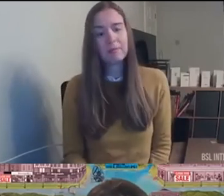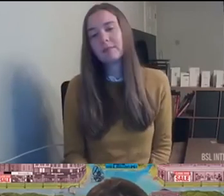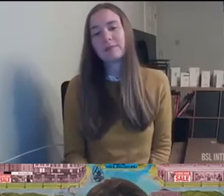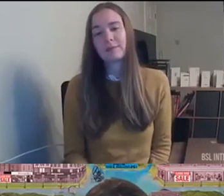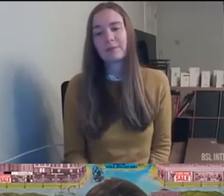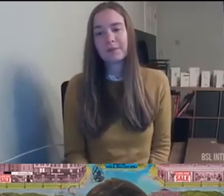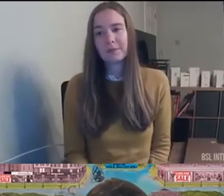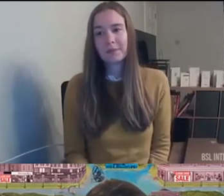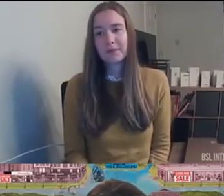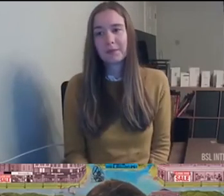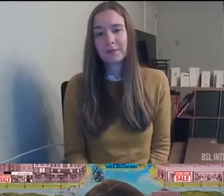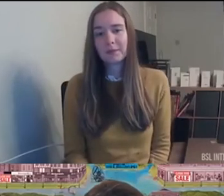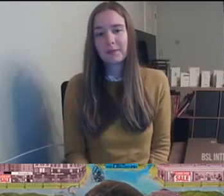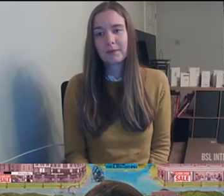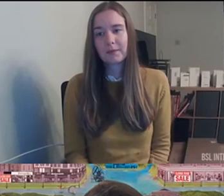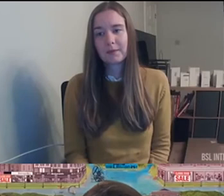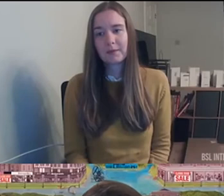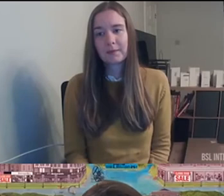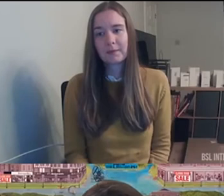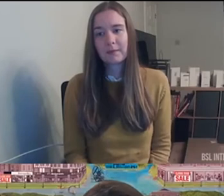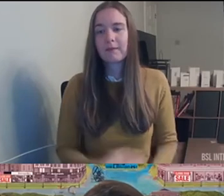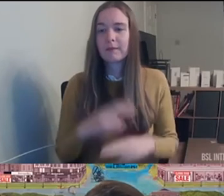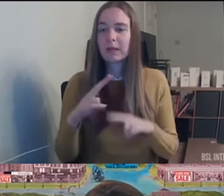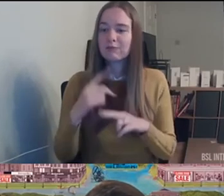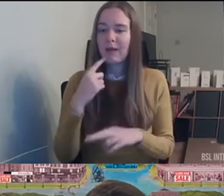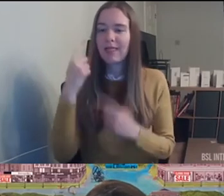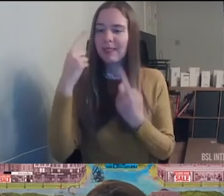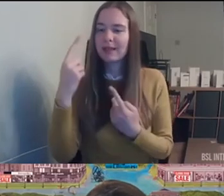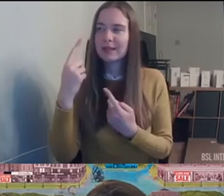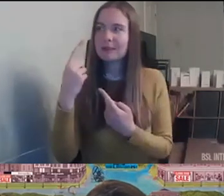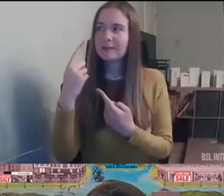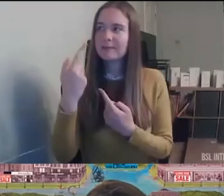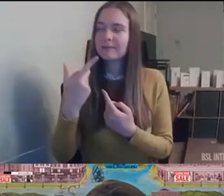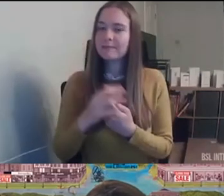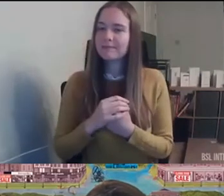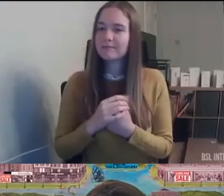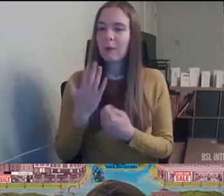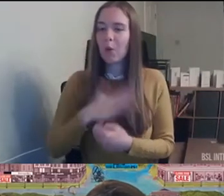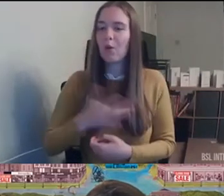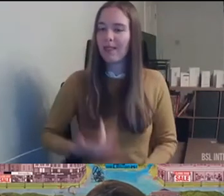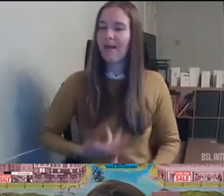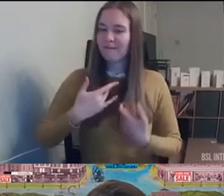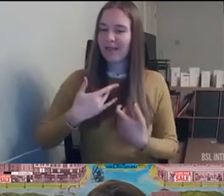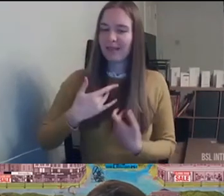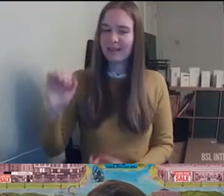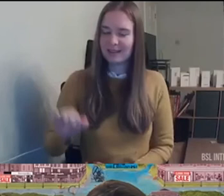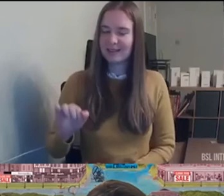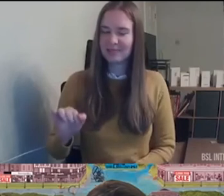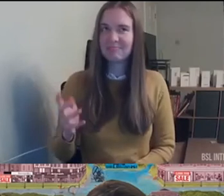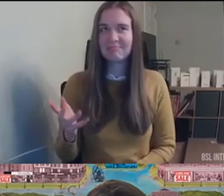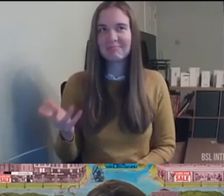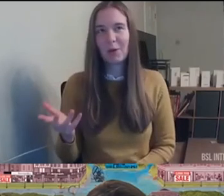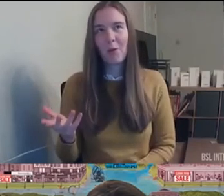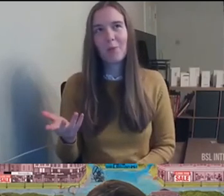And I think in a way, if anything, we kind of wanted to invert that. So, you know, through the